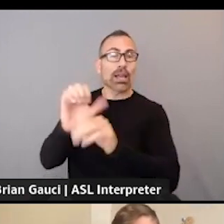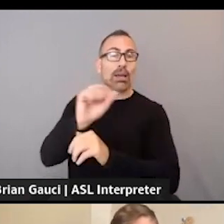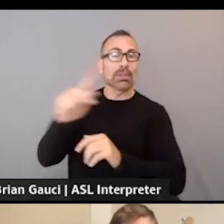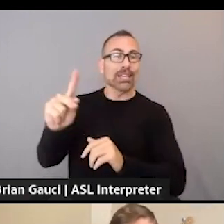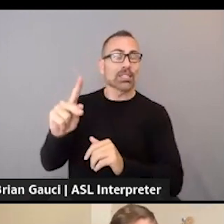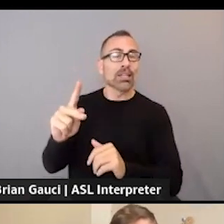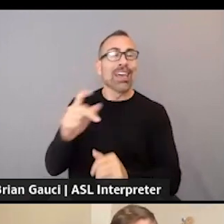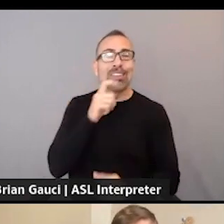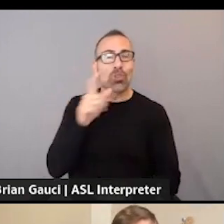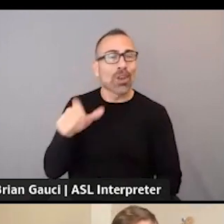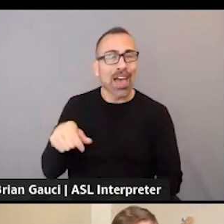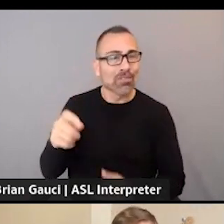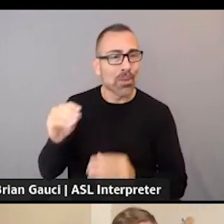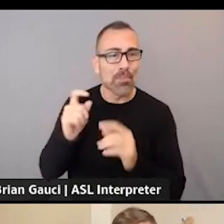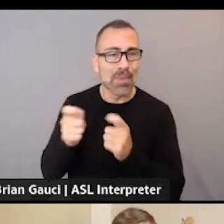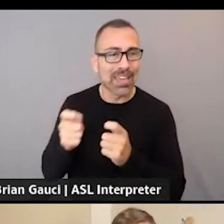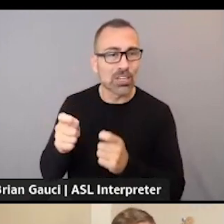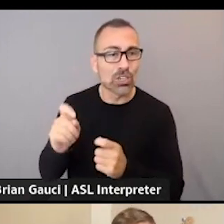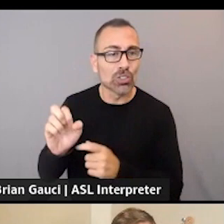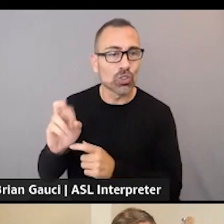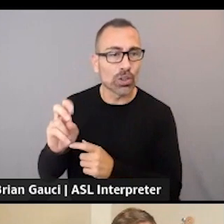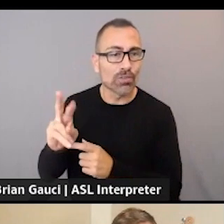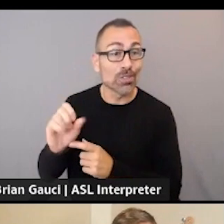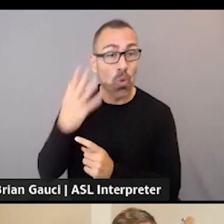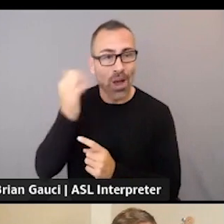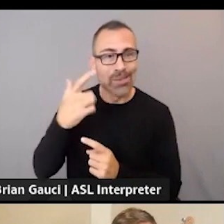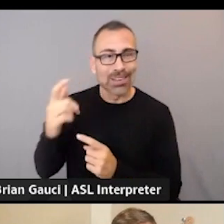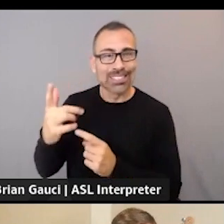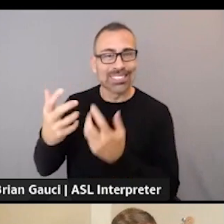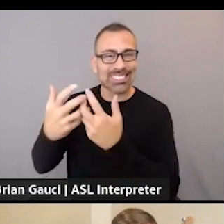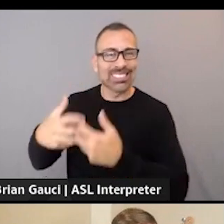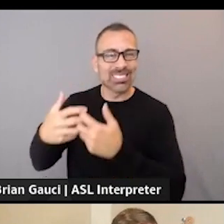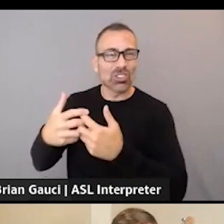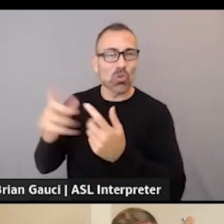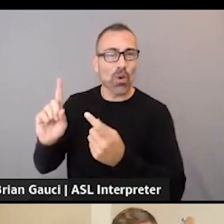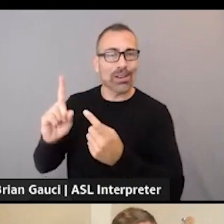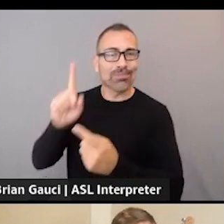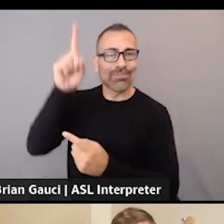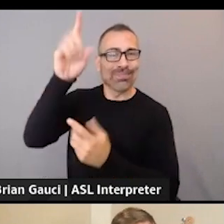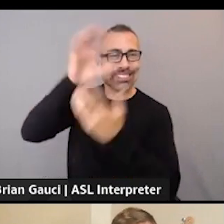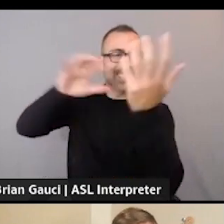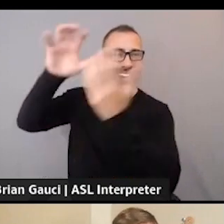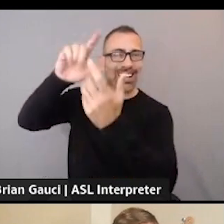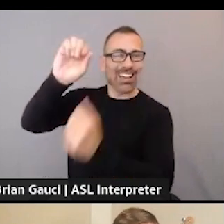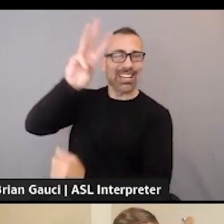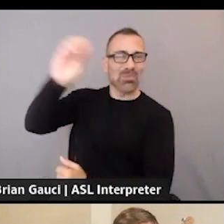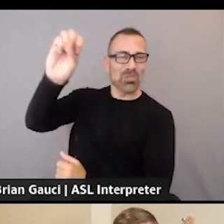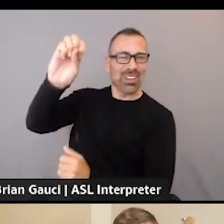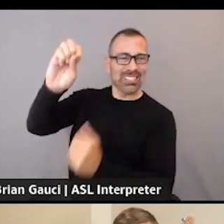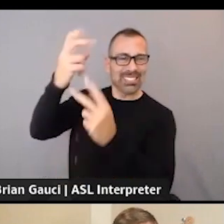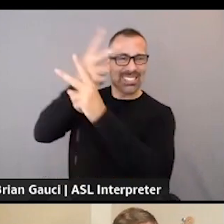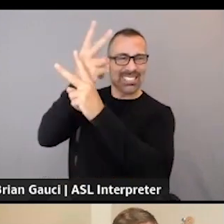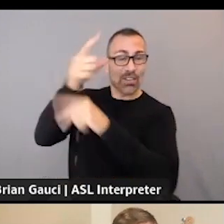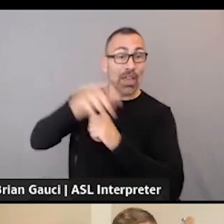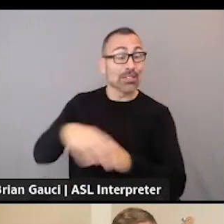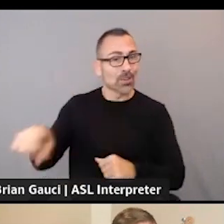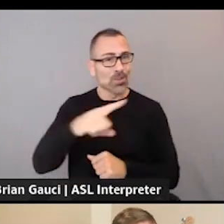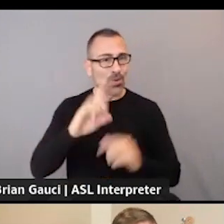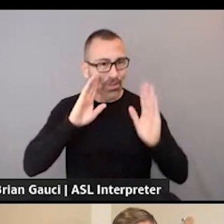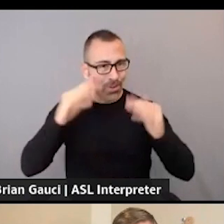servers. So your teams can focus on the cool stuff like building unicorn shops, and they don't have to focus on managing servers.